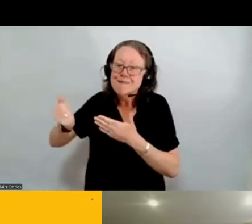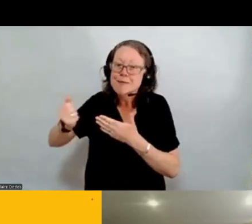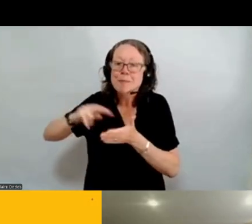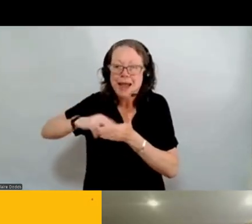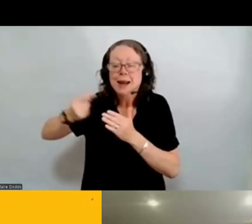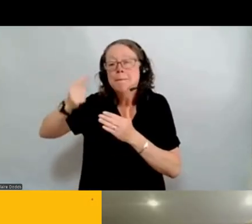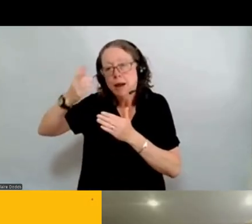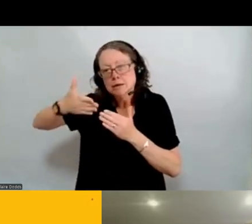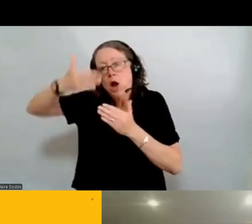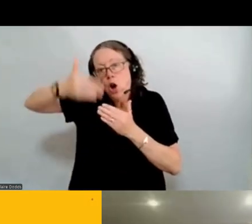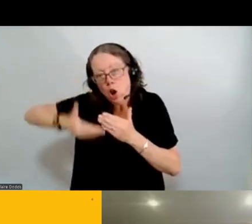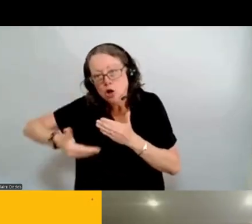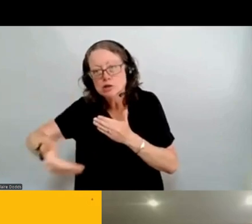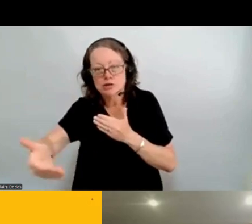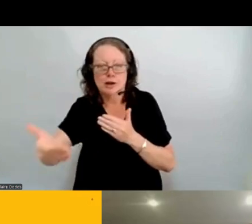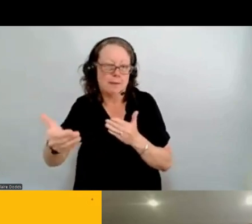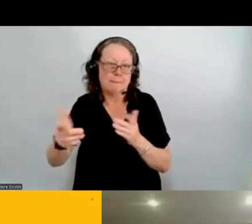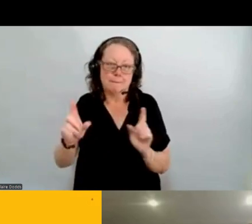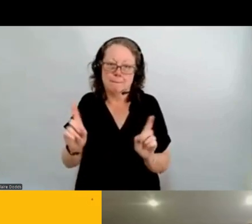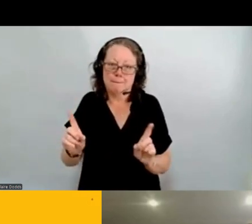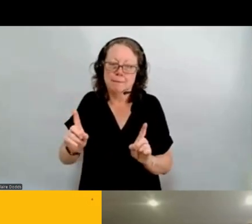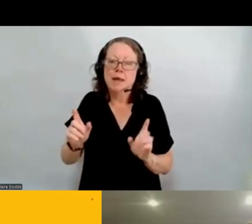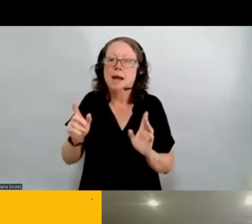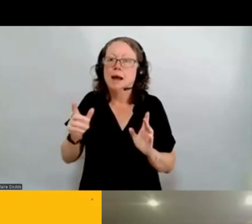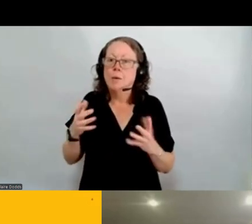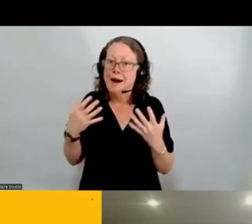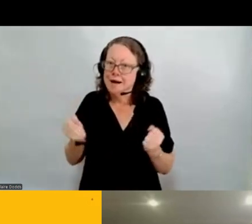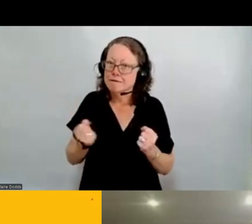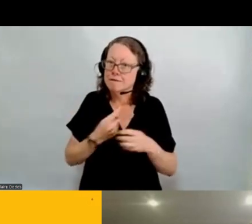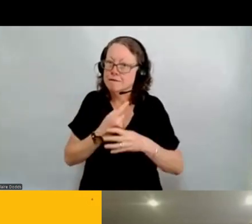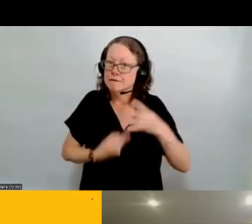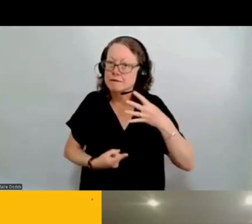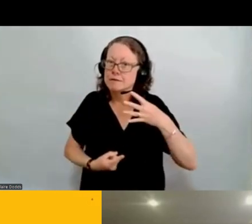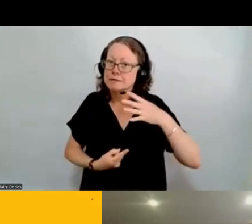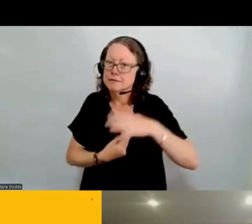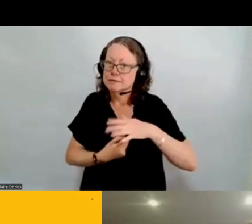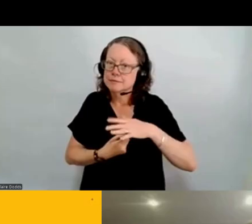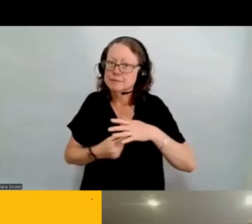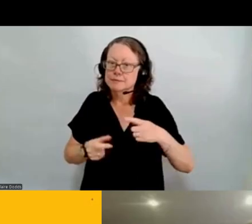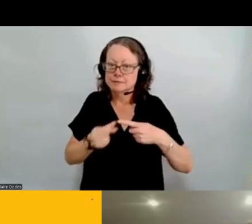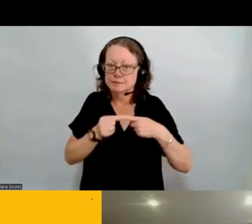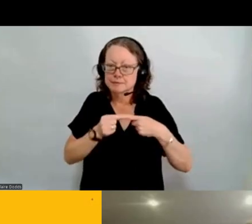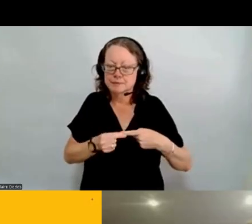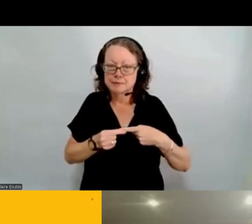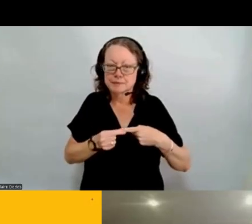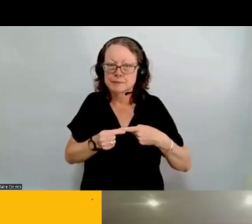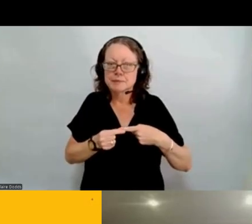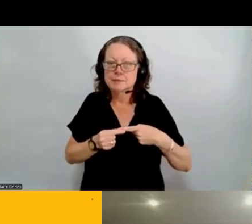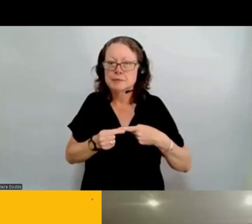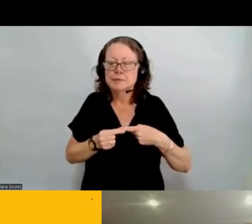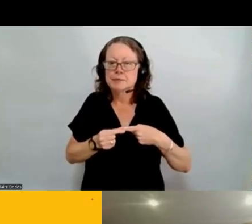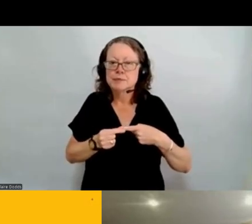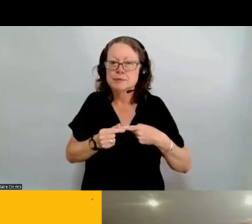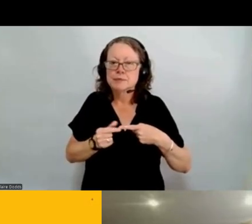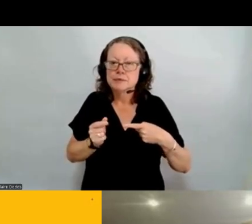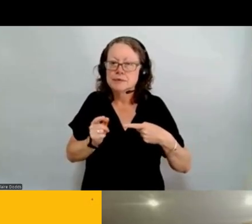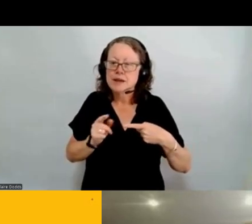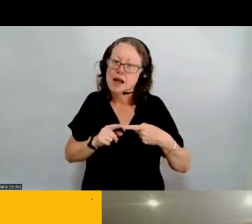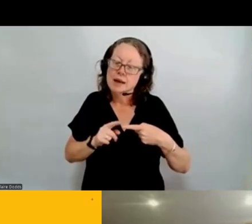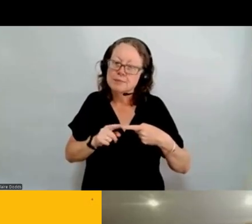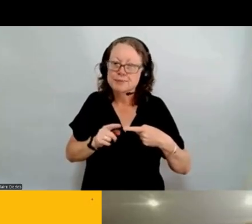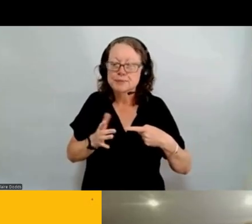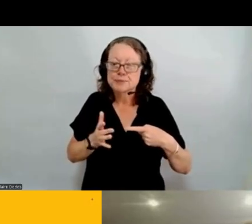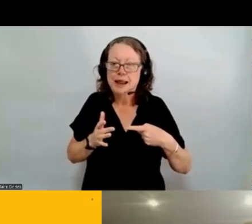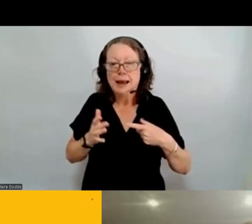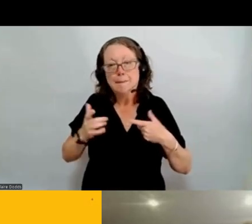that looks like. And I guess the kind of four main areas we're thinking about for that is first, a kind of maintenance of